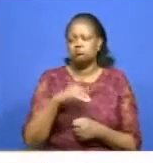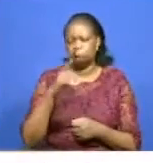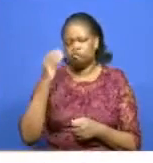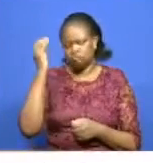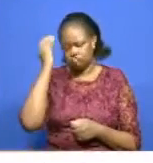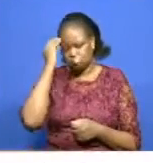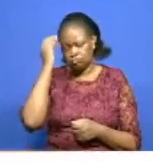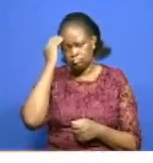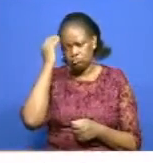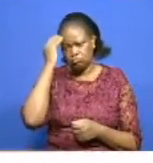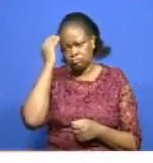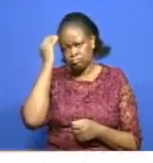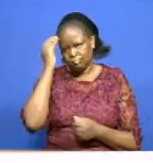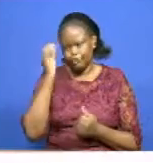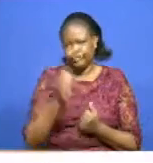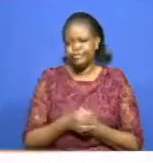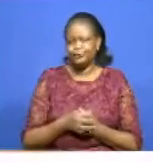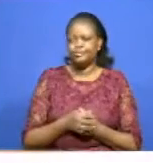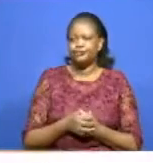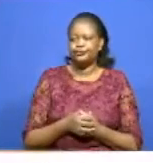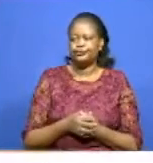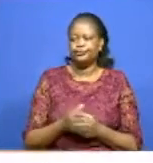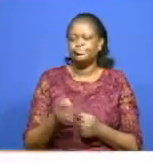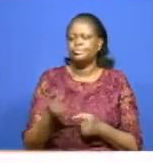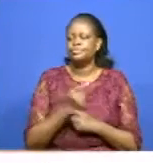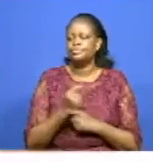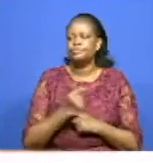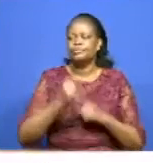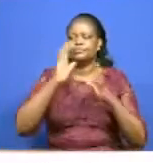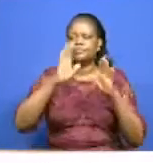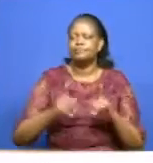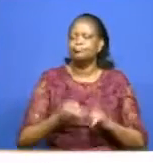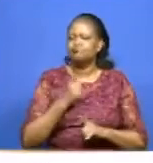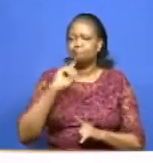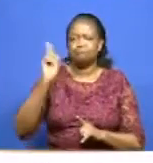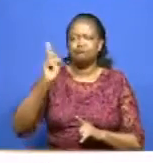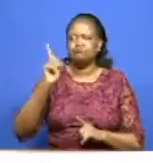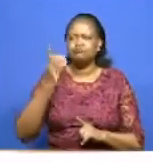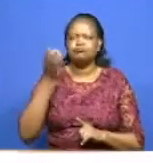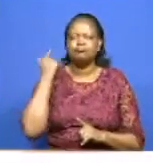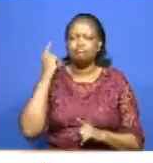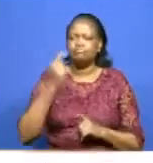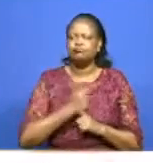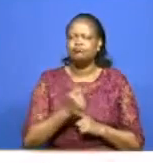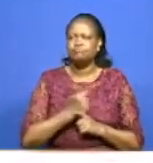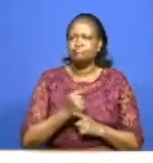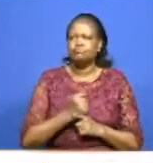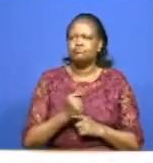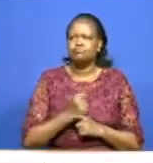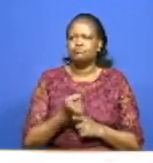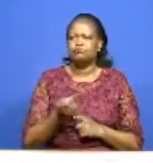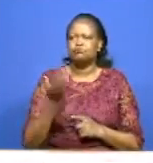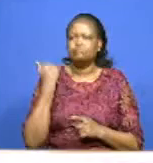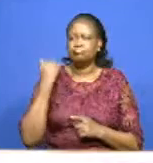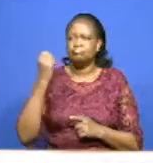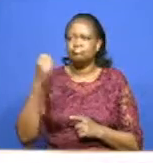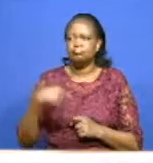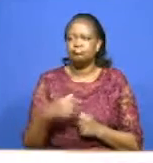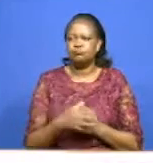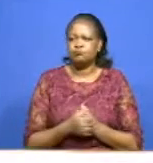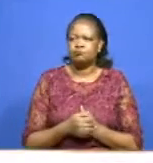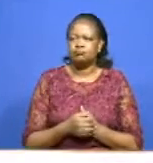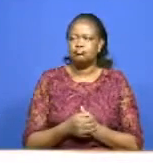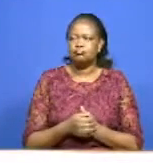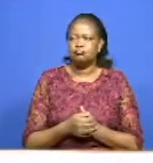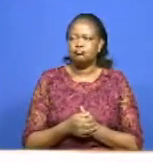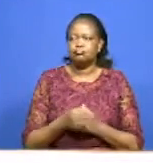is by undertaking this kind of training. So this is not the first one. We had a training last month,